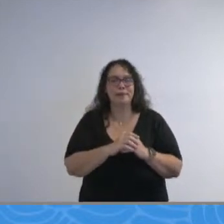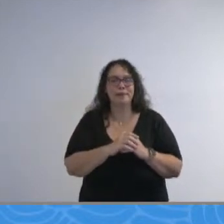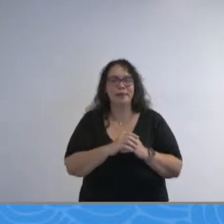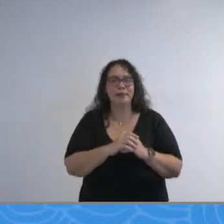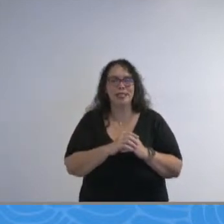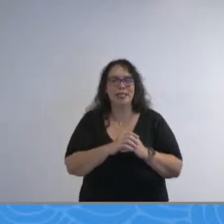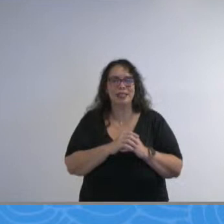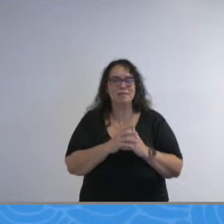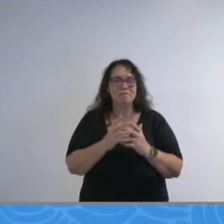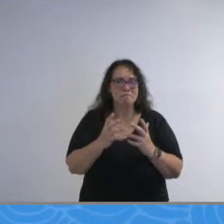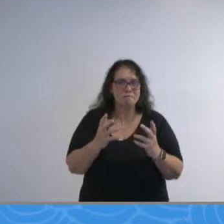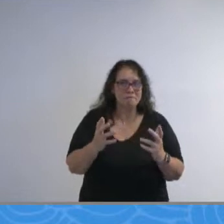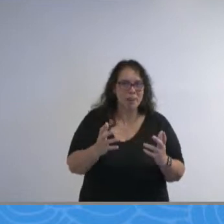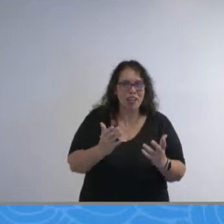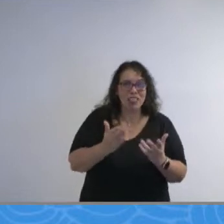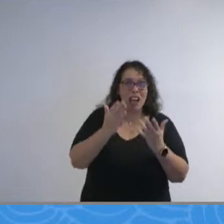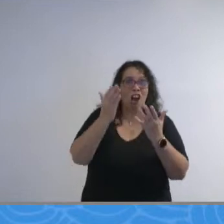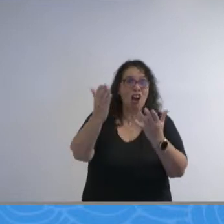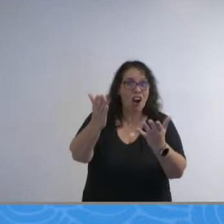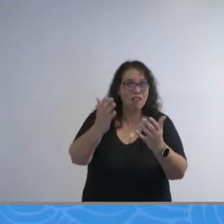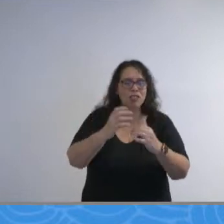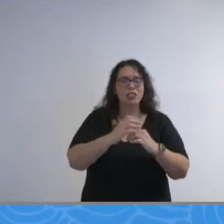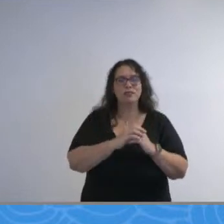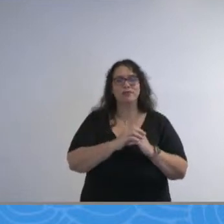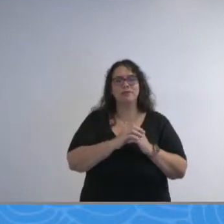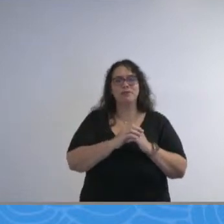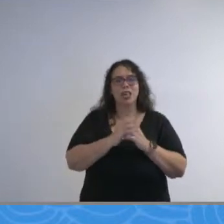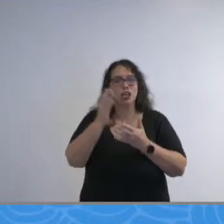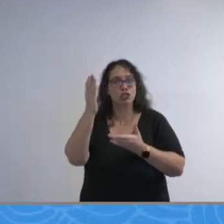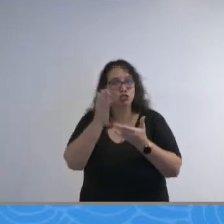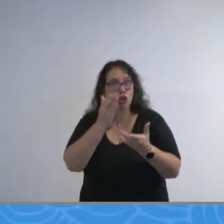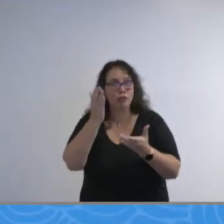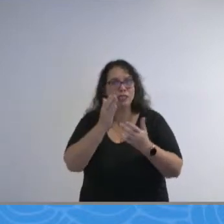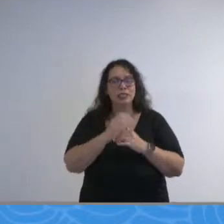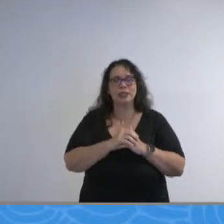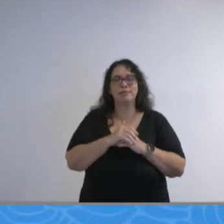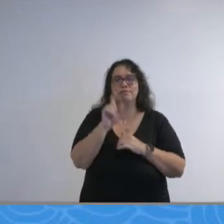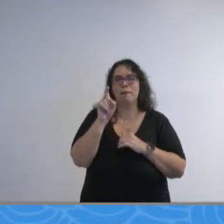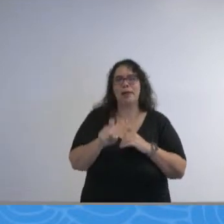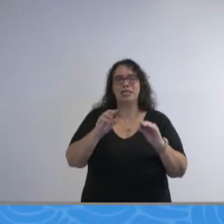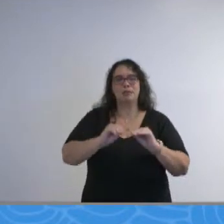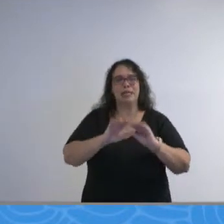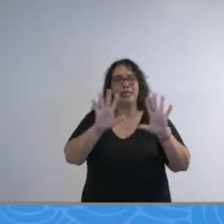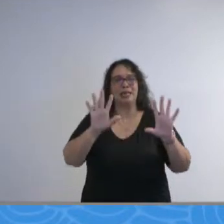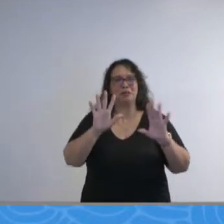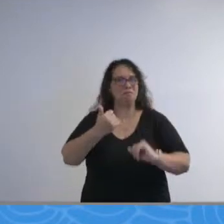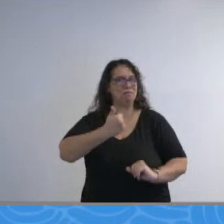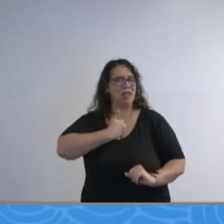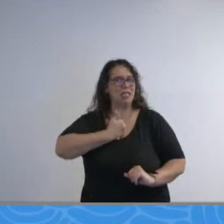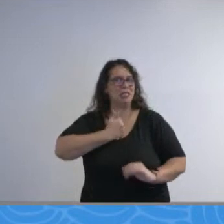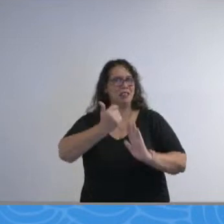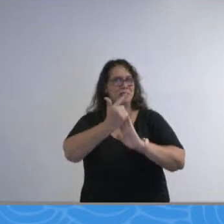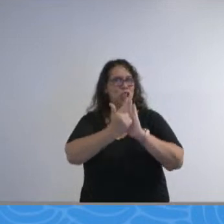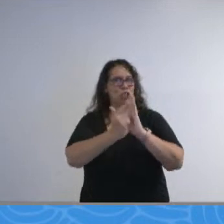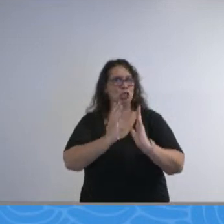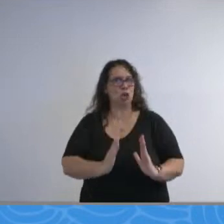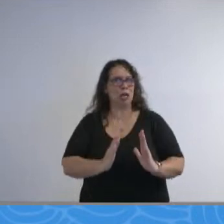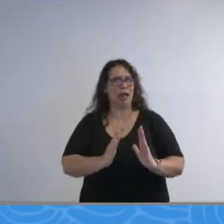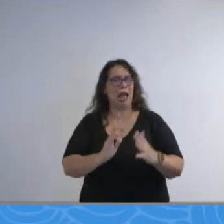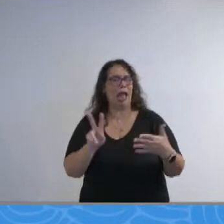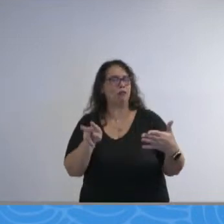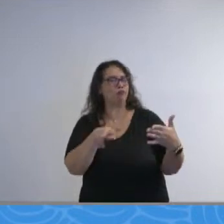the need for the offer and services to be clear. As an attorney, I often look at an